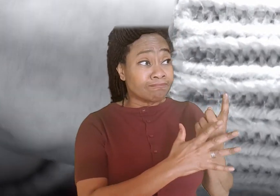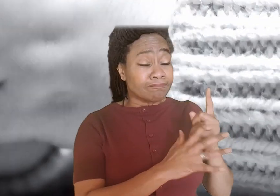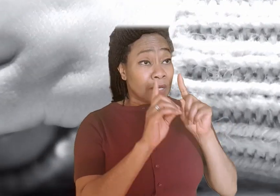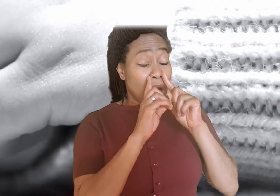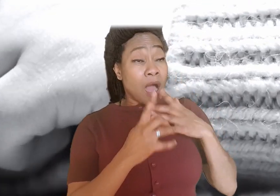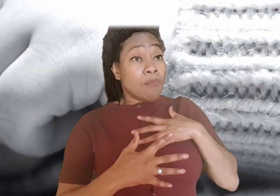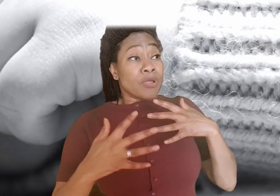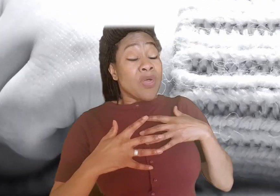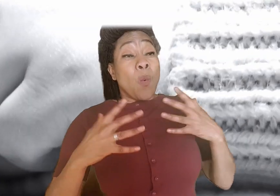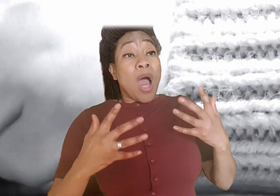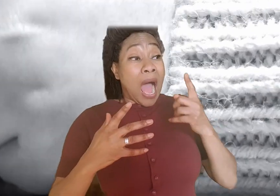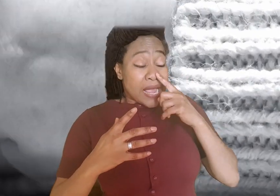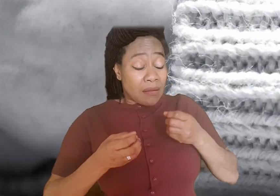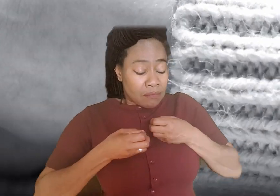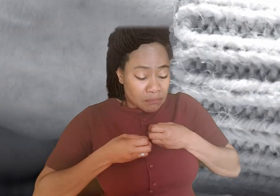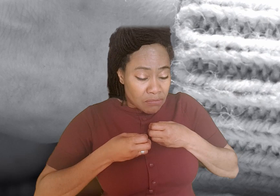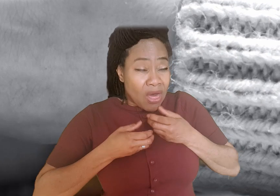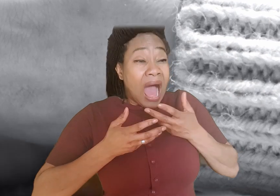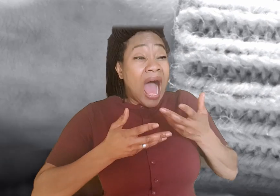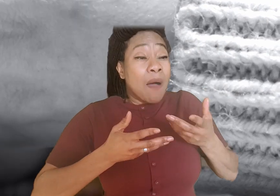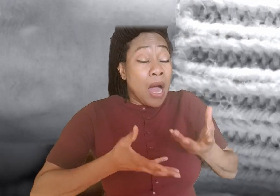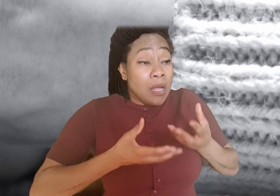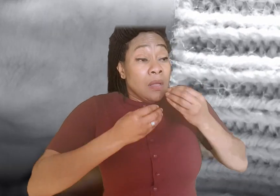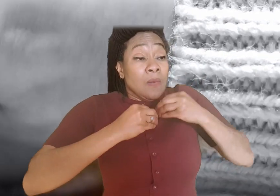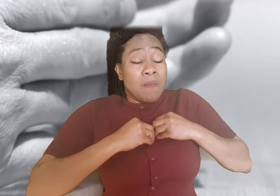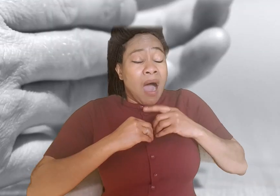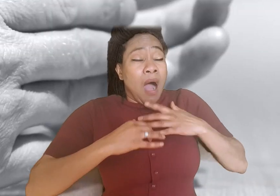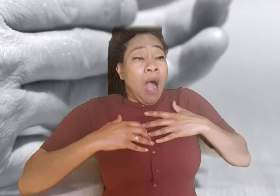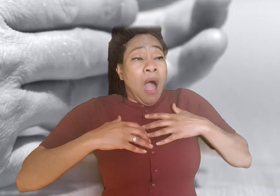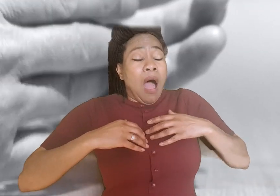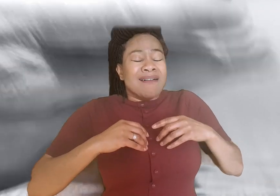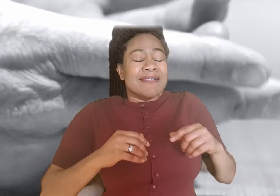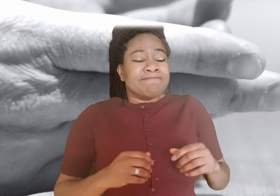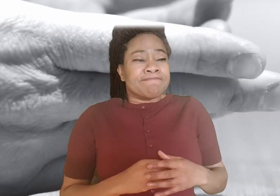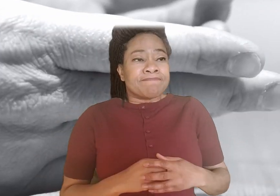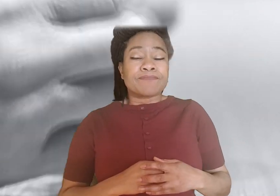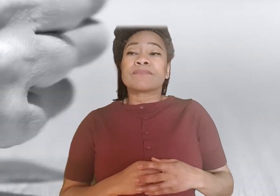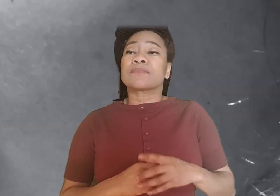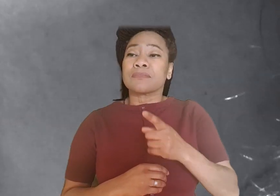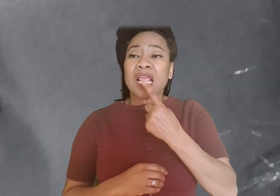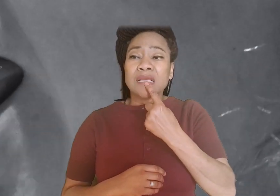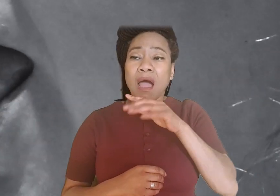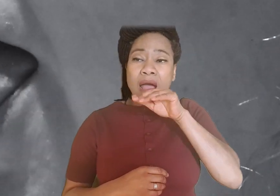breathe. Well, I can breathe out, but I can't breathe in at all. I just can't catch my breath. Okay. Tongue out?